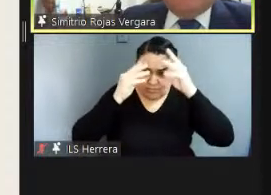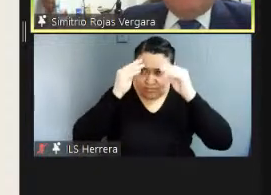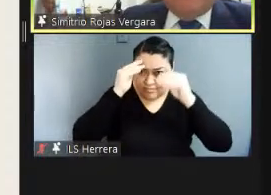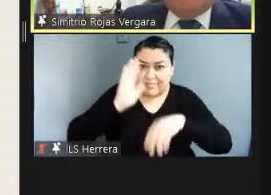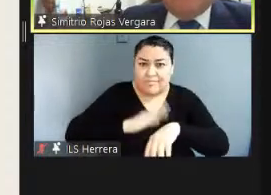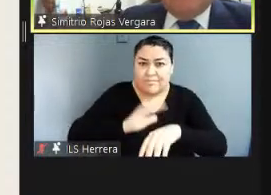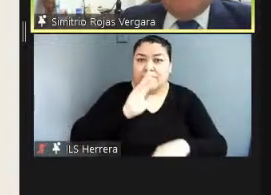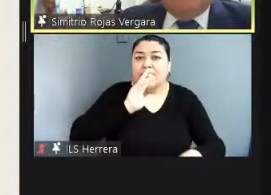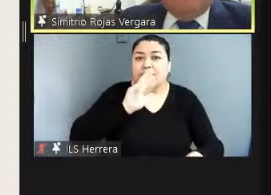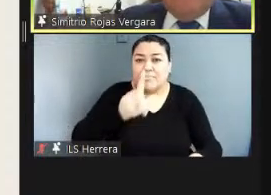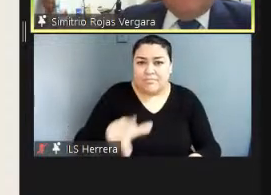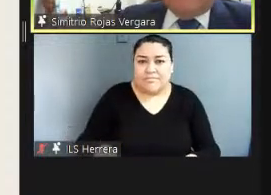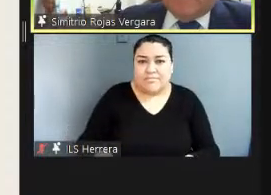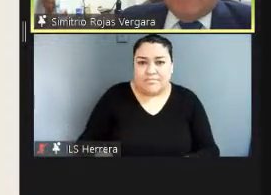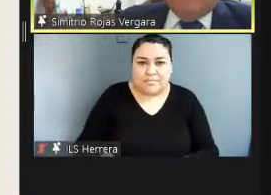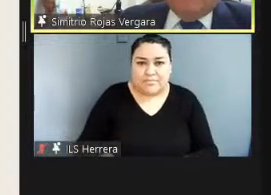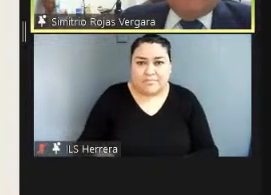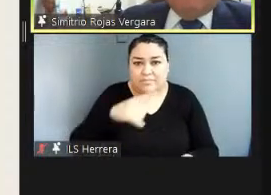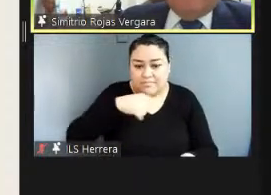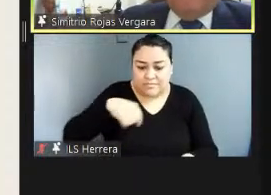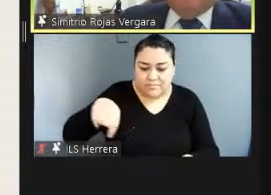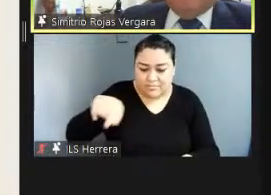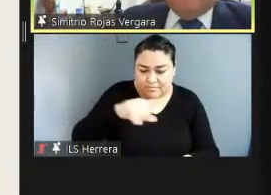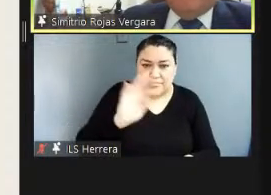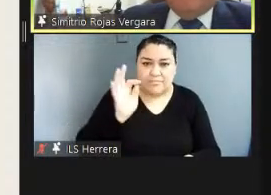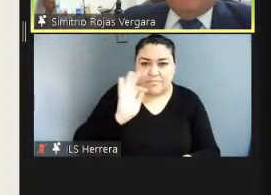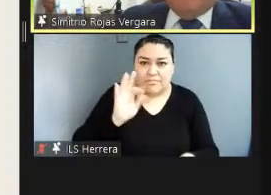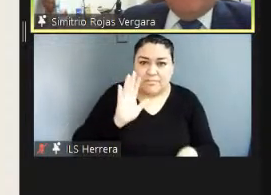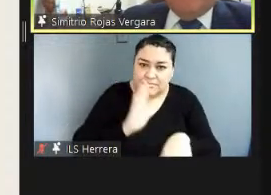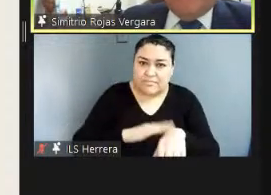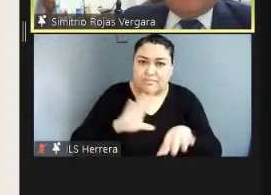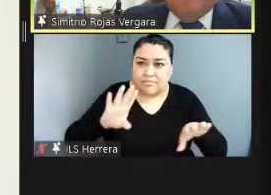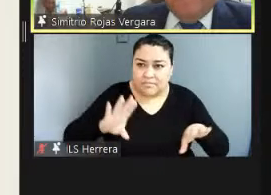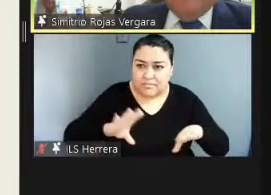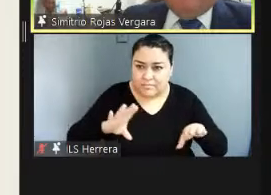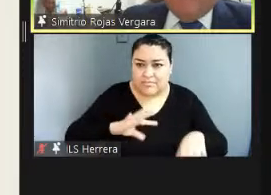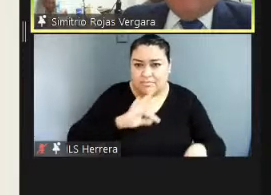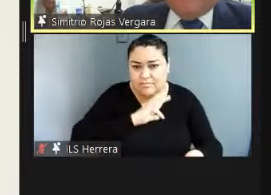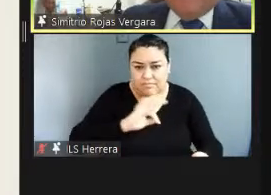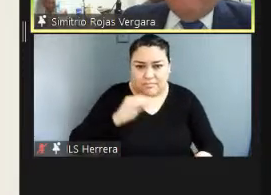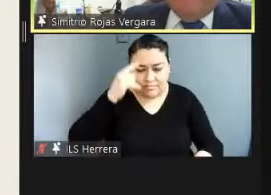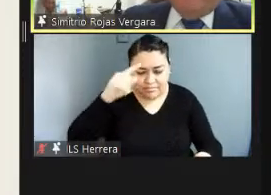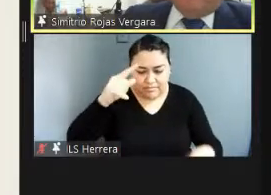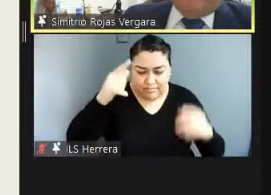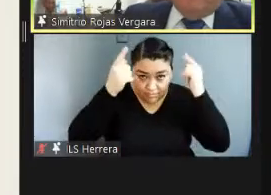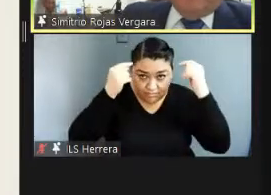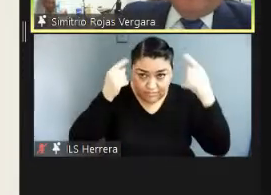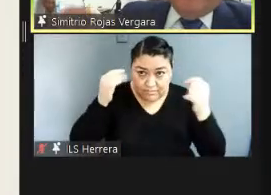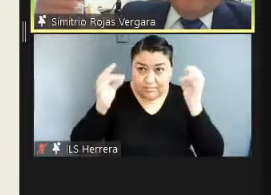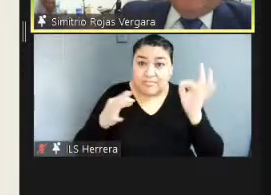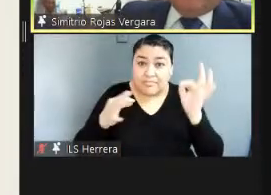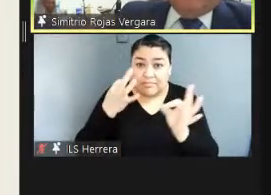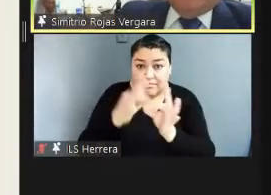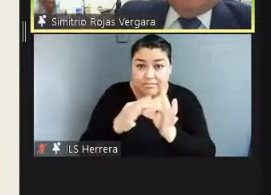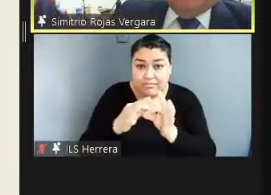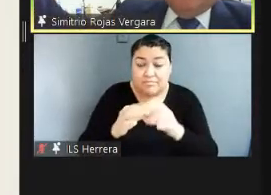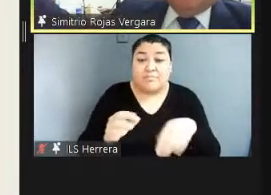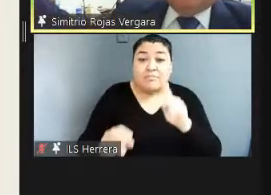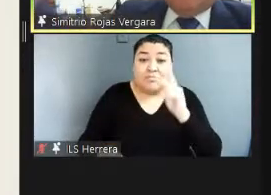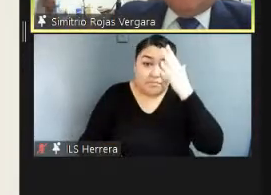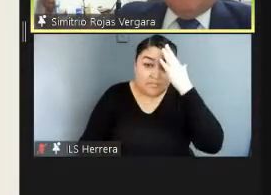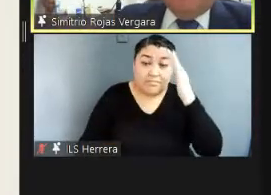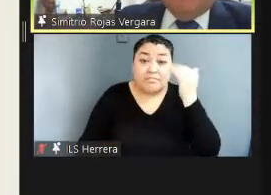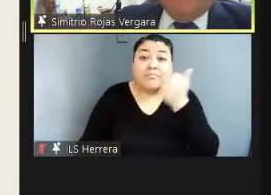to support the training needs that stem from the graduate profile that we have previously defined. But they